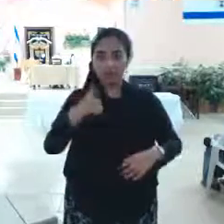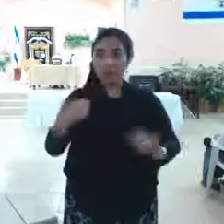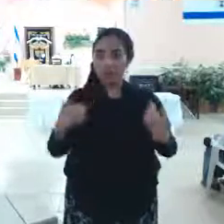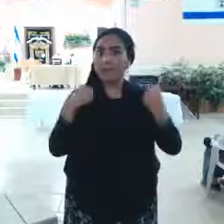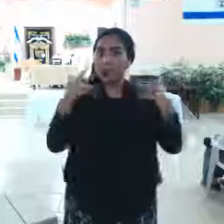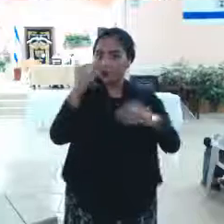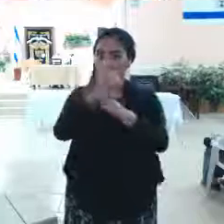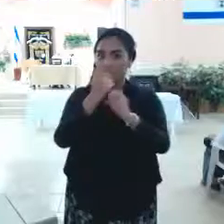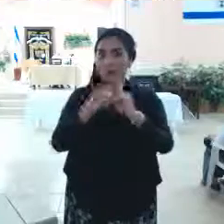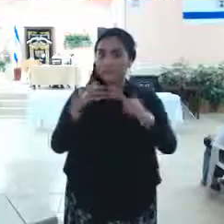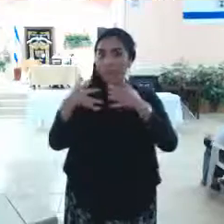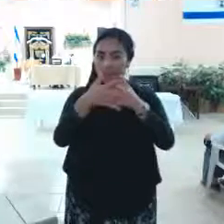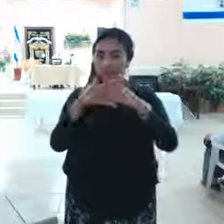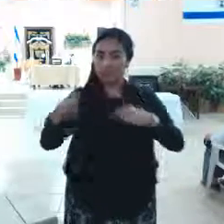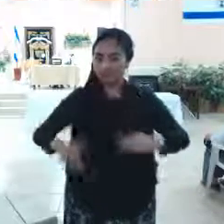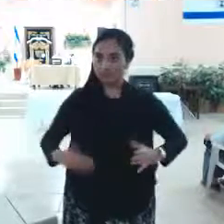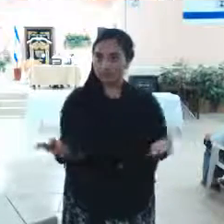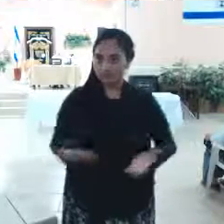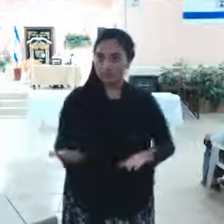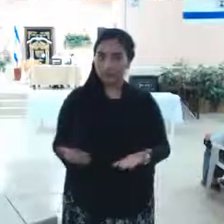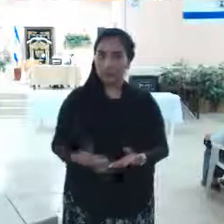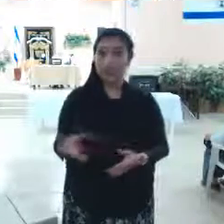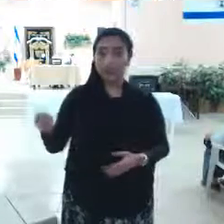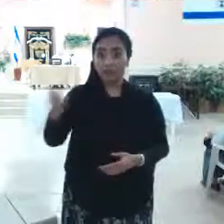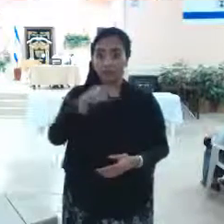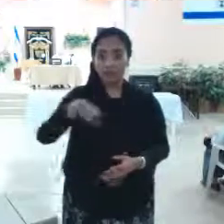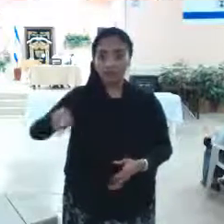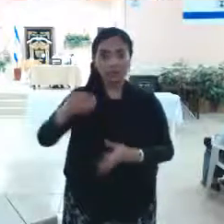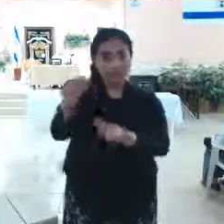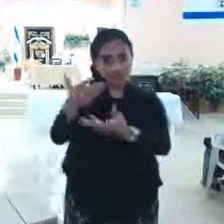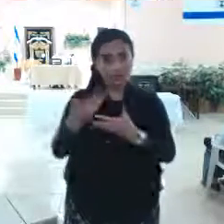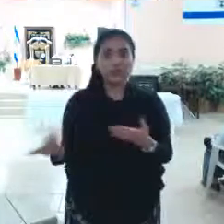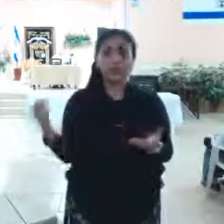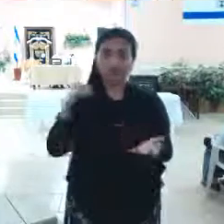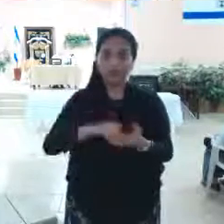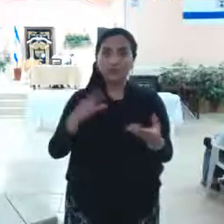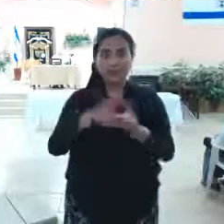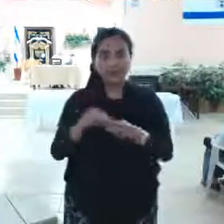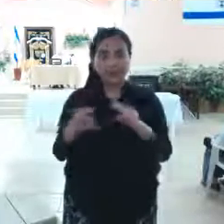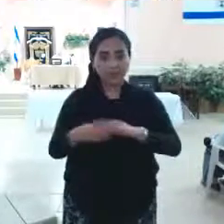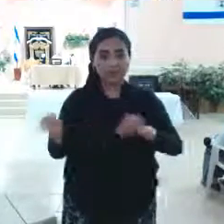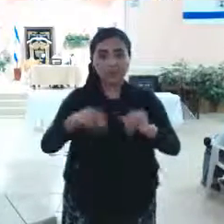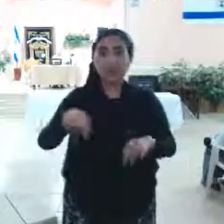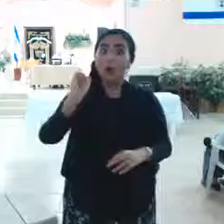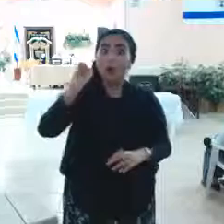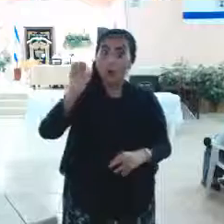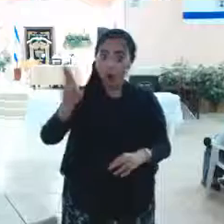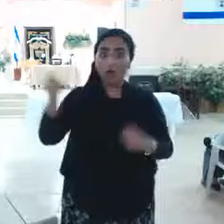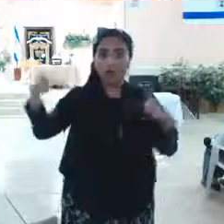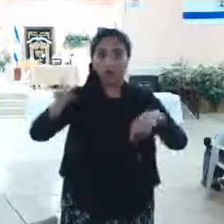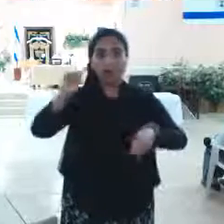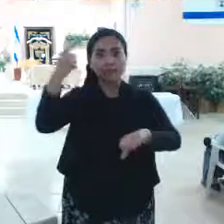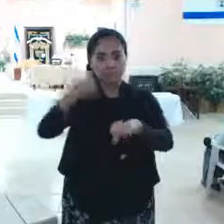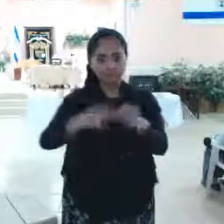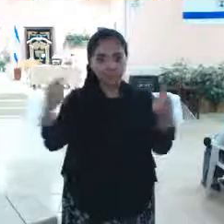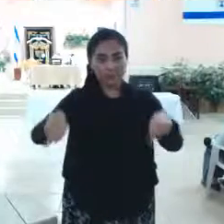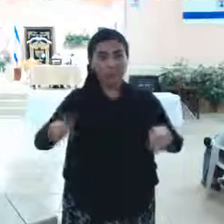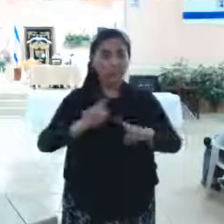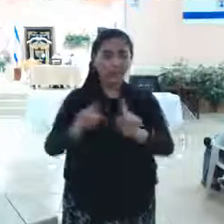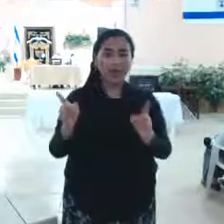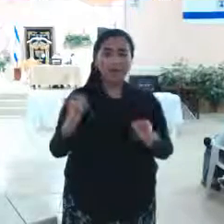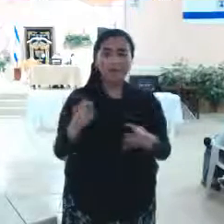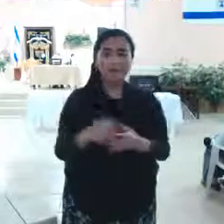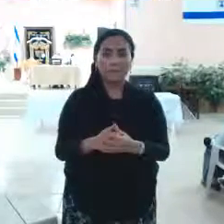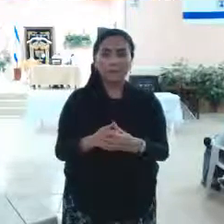some, so the Messianic congregation, we have some brothers from the United States here, and they said to me different things, or that they came here for the